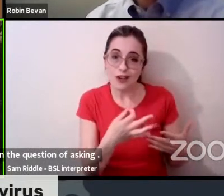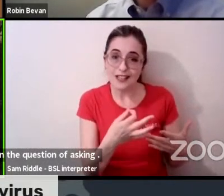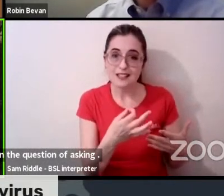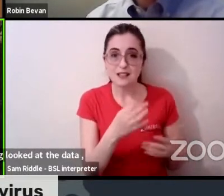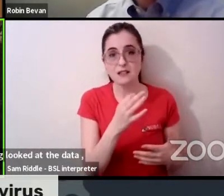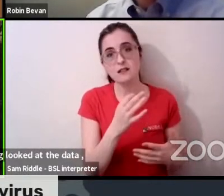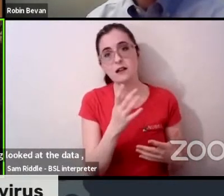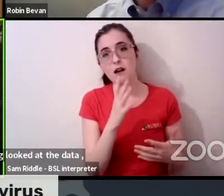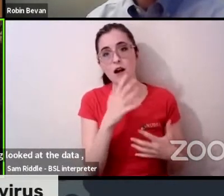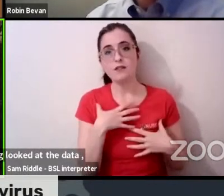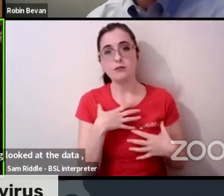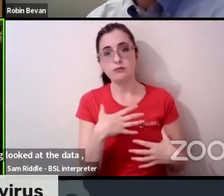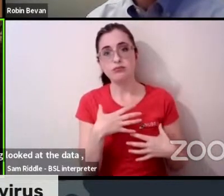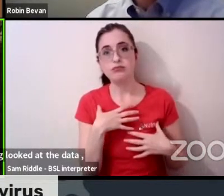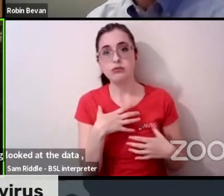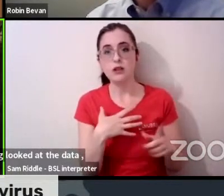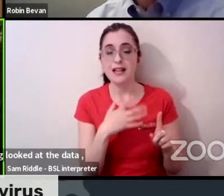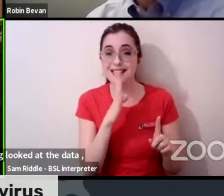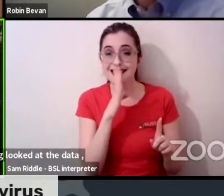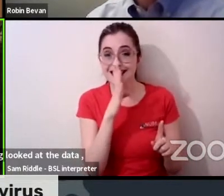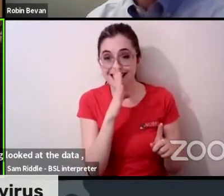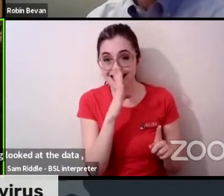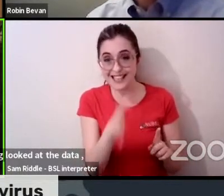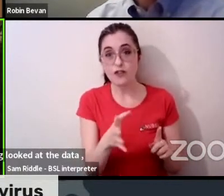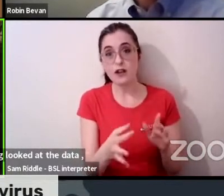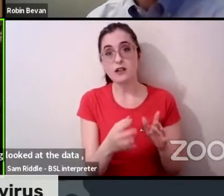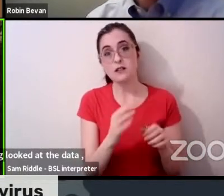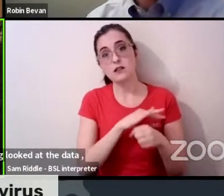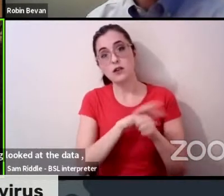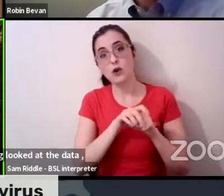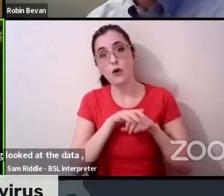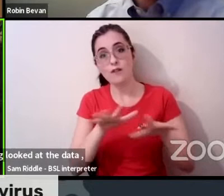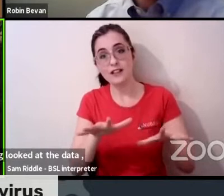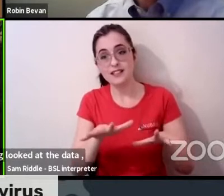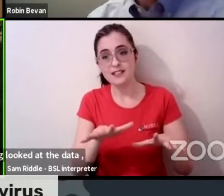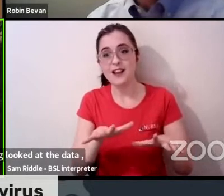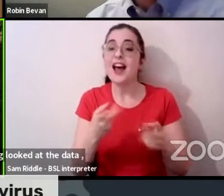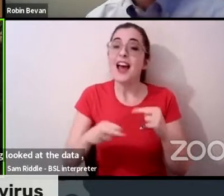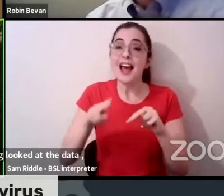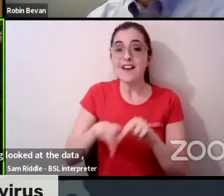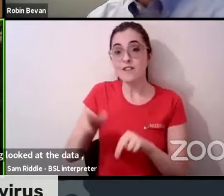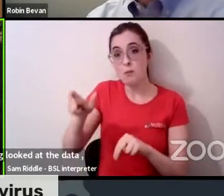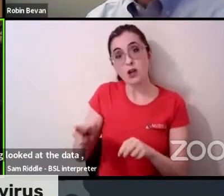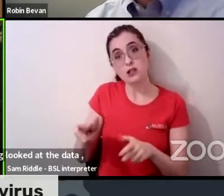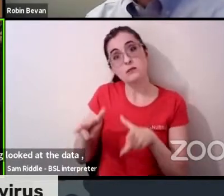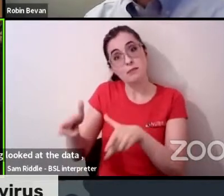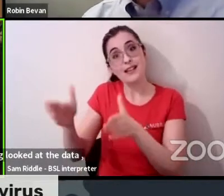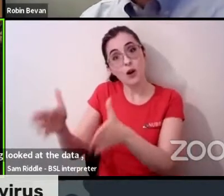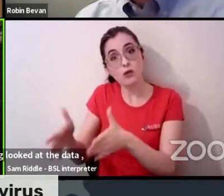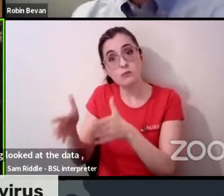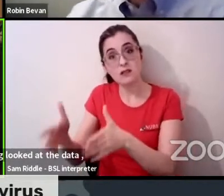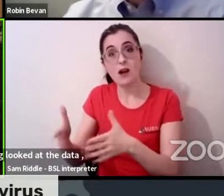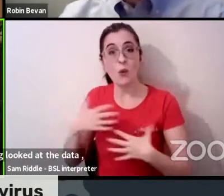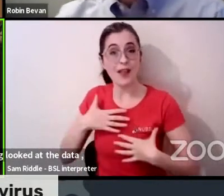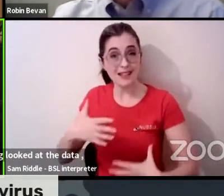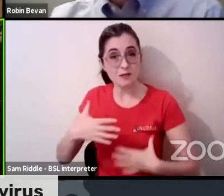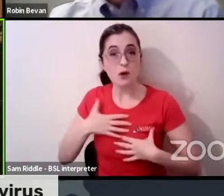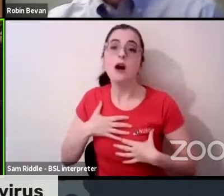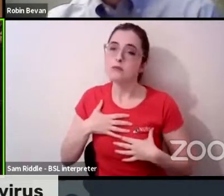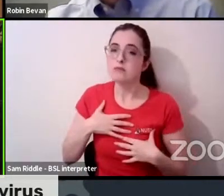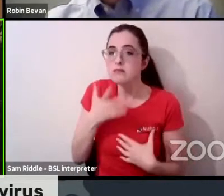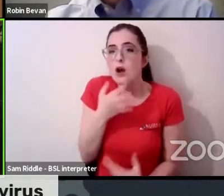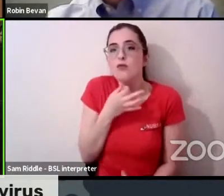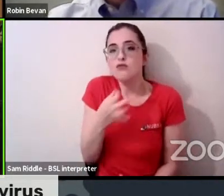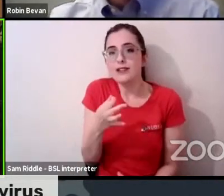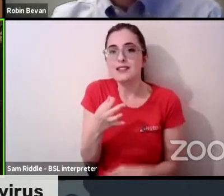steroids or who've been admitted to hospital, and the other cases of asthma they think don't have that significant risk. That I'm not saying that